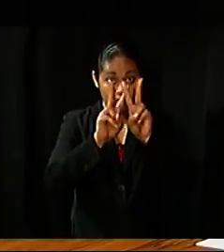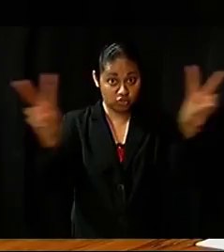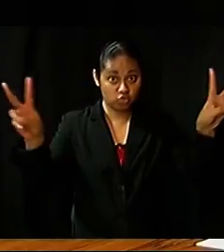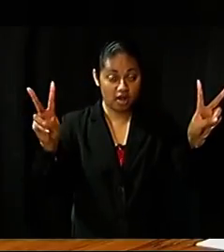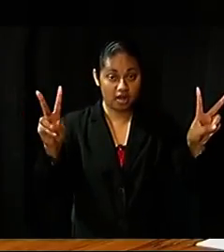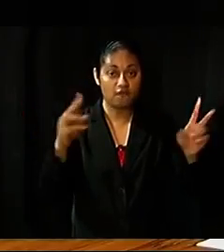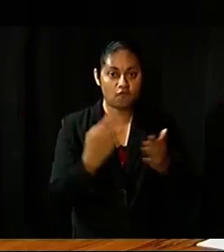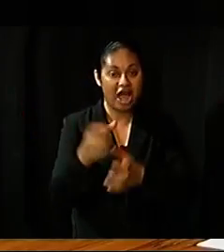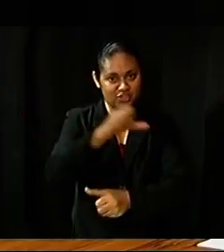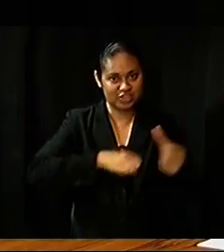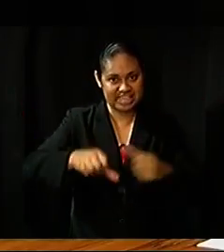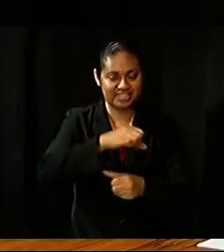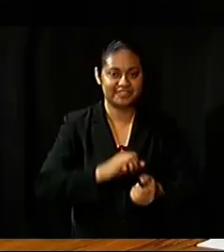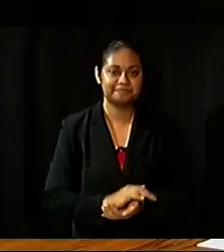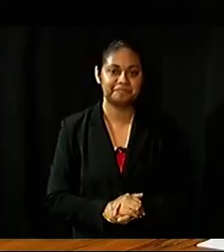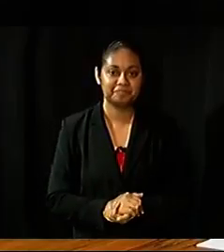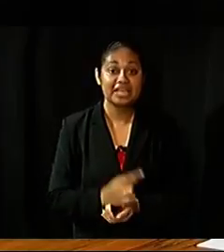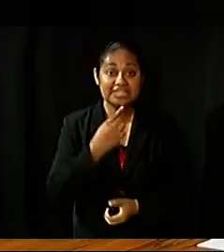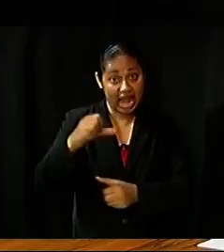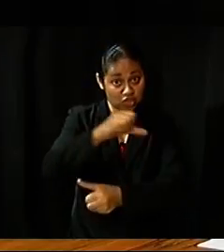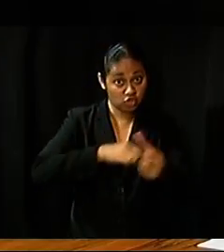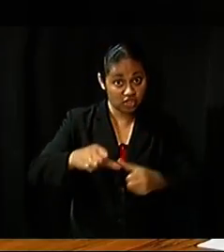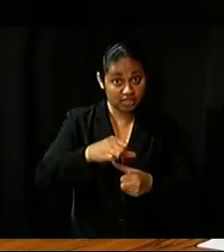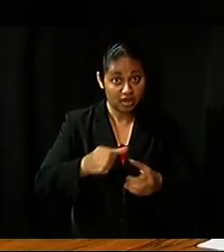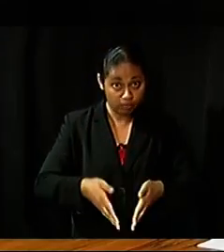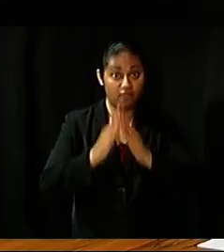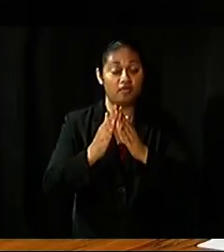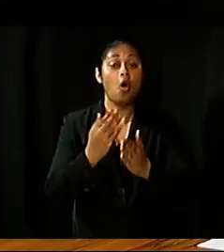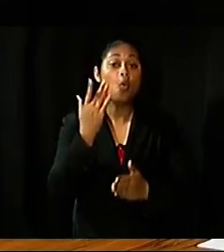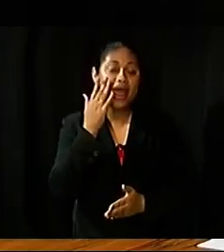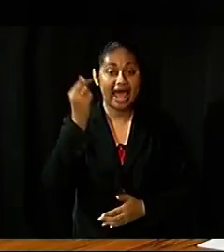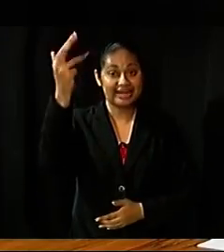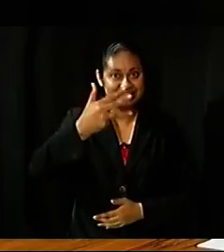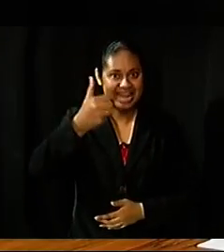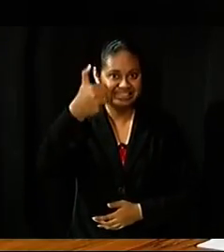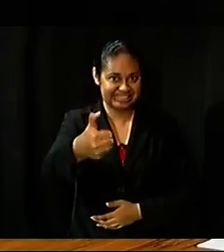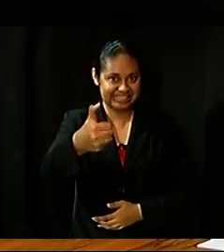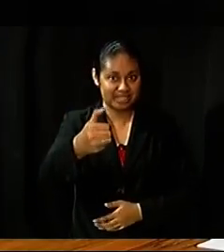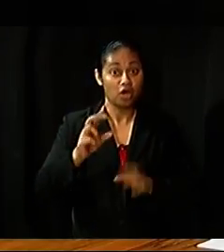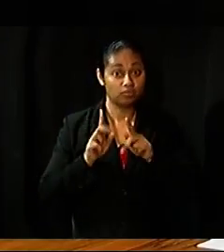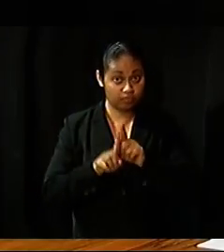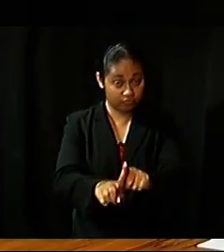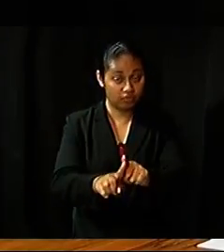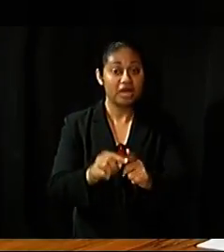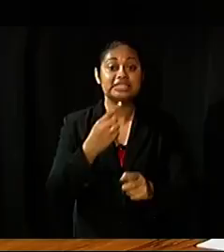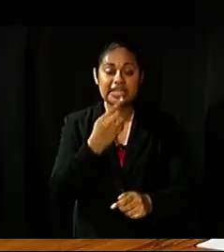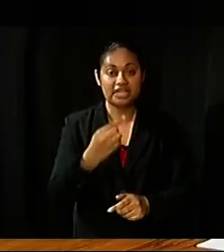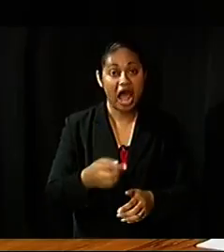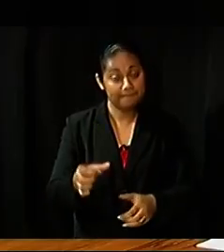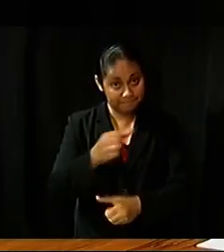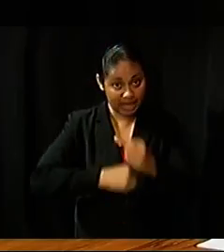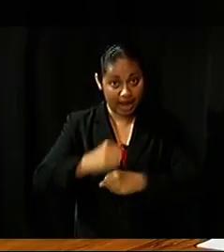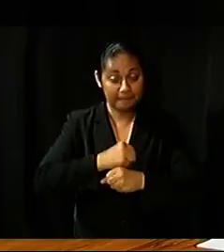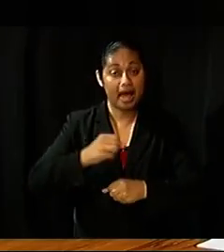Archival Association, SEPAVA. The association was formed in 1996, with Fiji becoming an